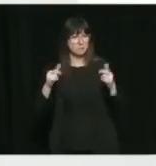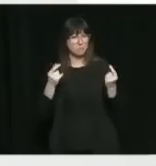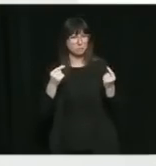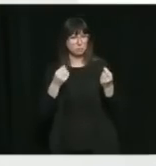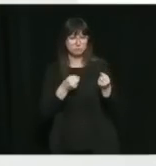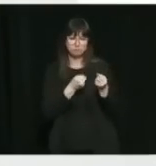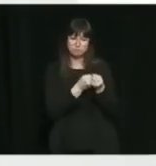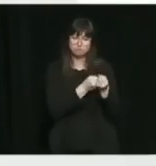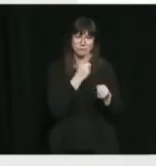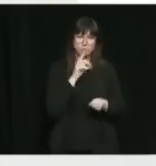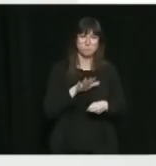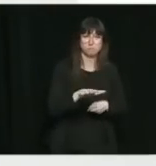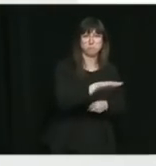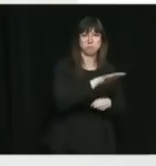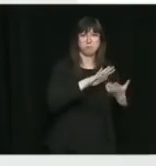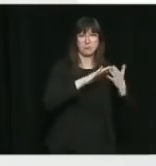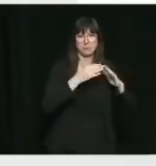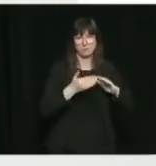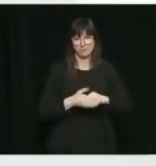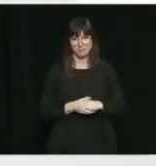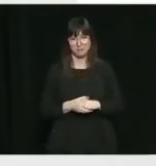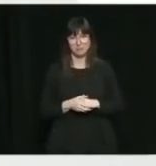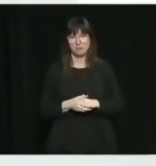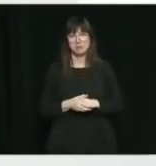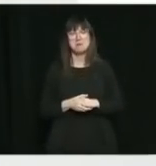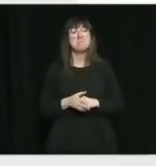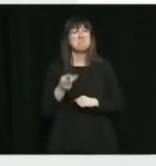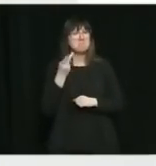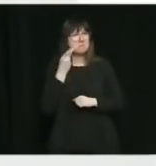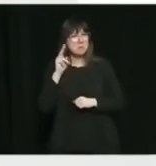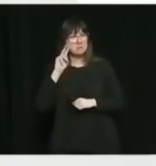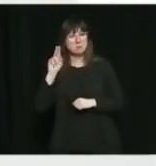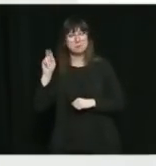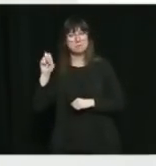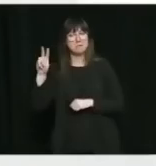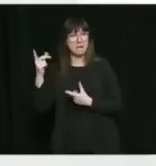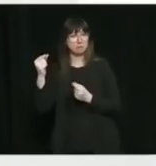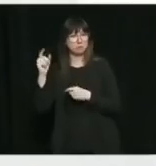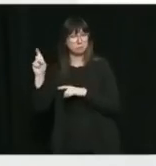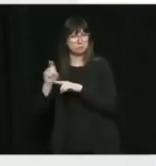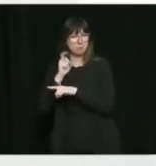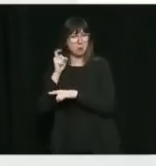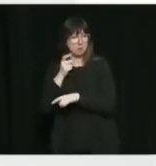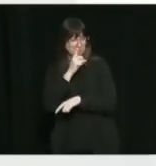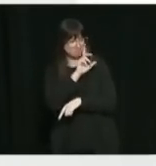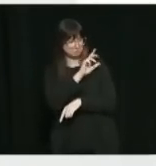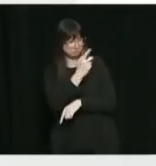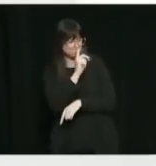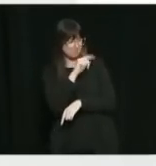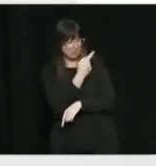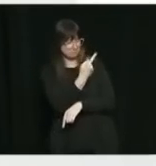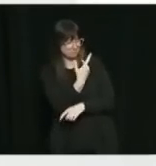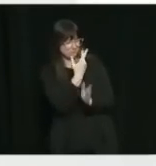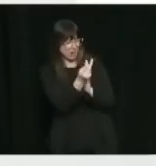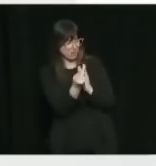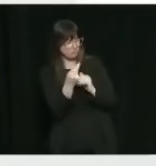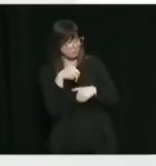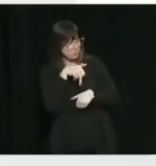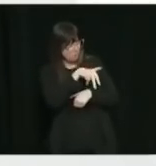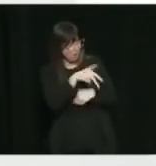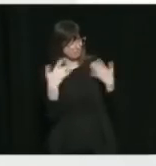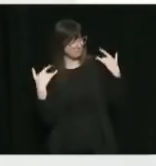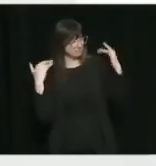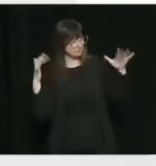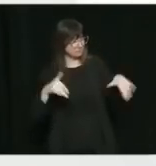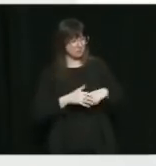his community. So a few days ago, Nav called me up to ask to go for a walk in the snow. And I